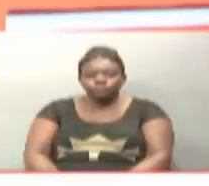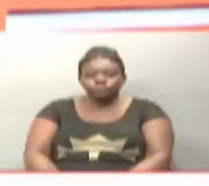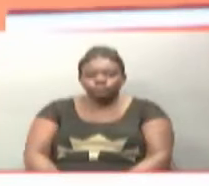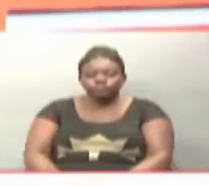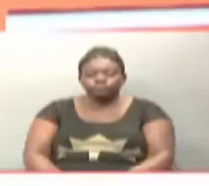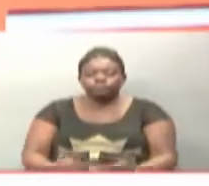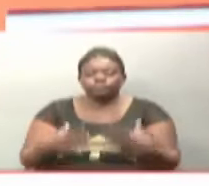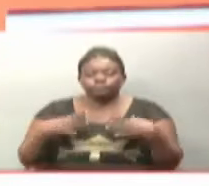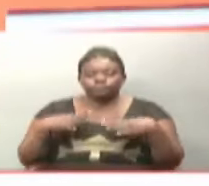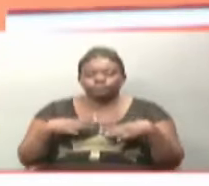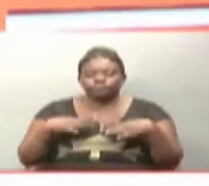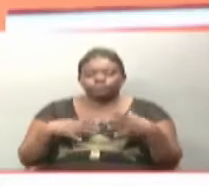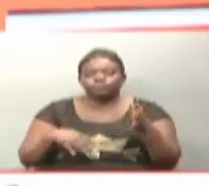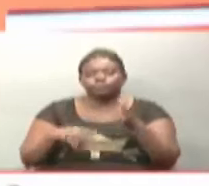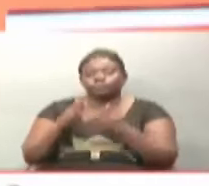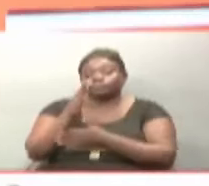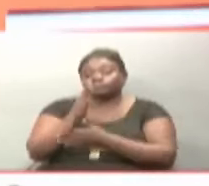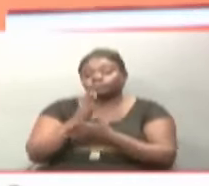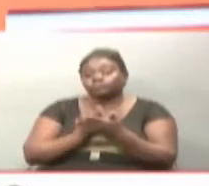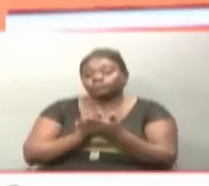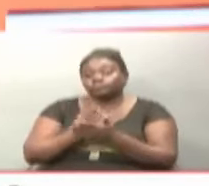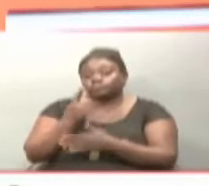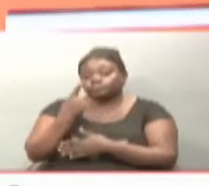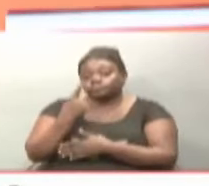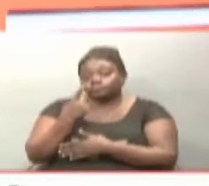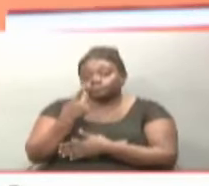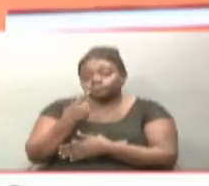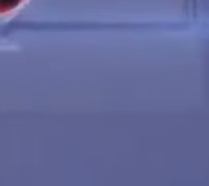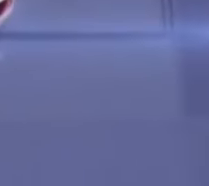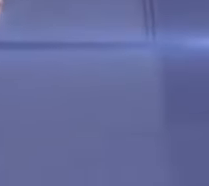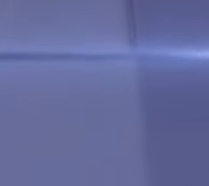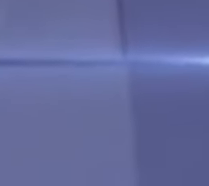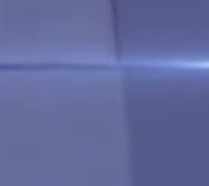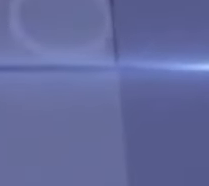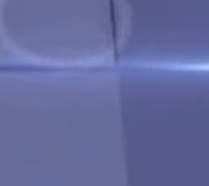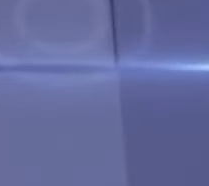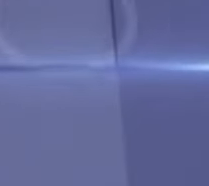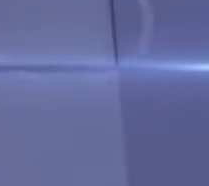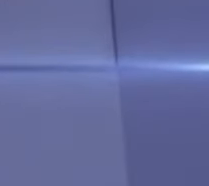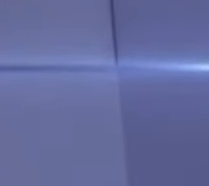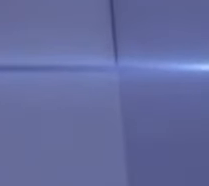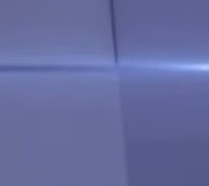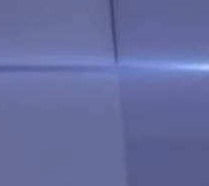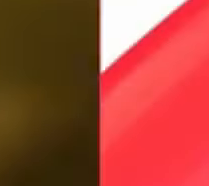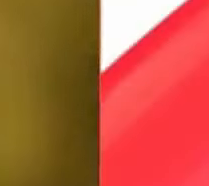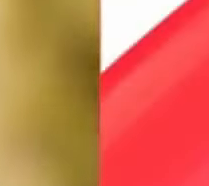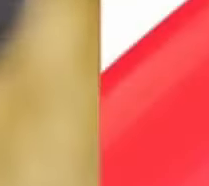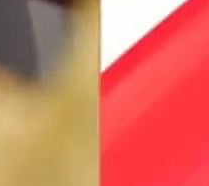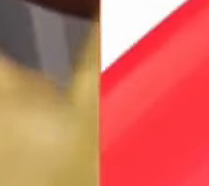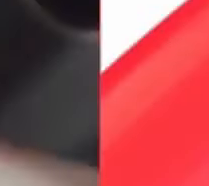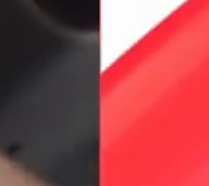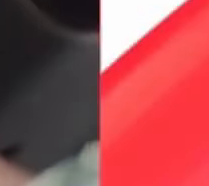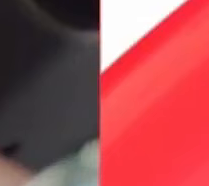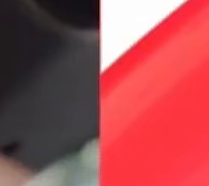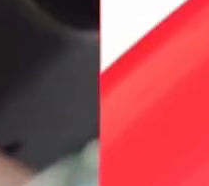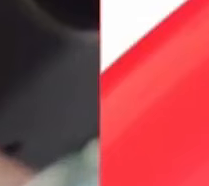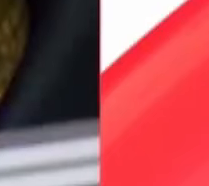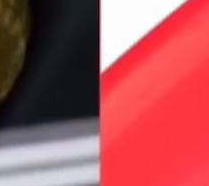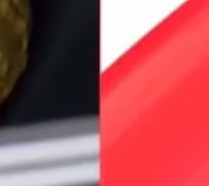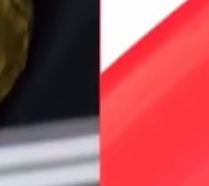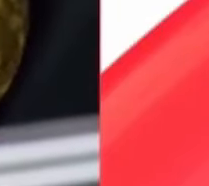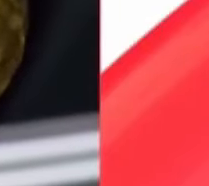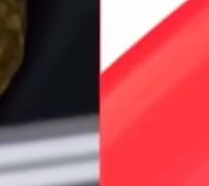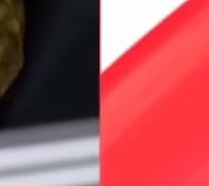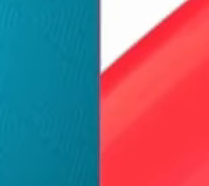Alikaso katumule mukatono tuchada na AGATALIIKO NFUUFU amalala tuvao. Linda ni mino AGATALIIKO NFUUFU. Get empowered to do more